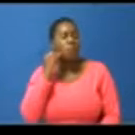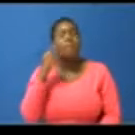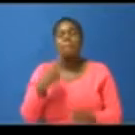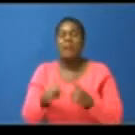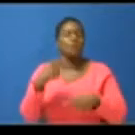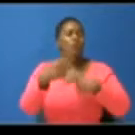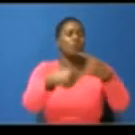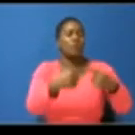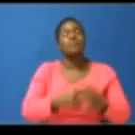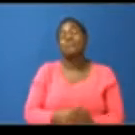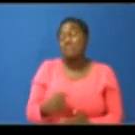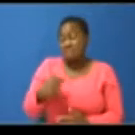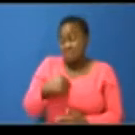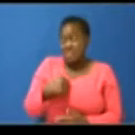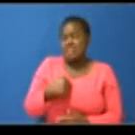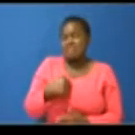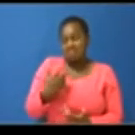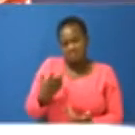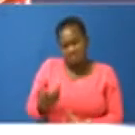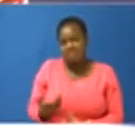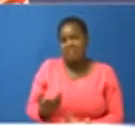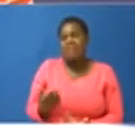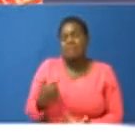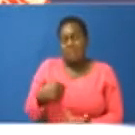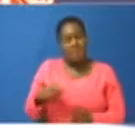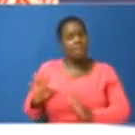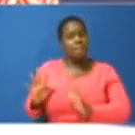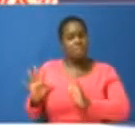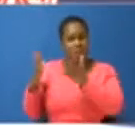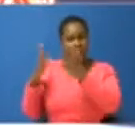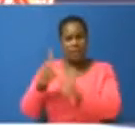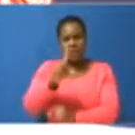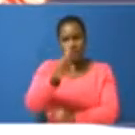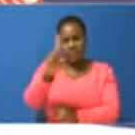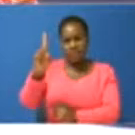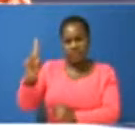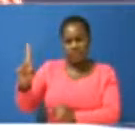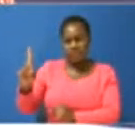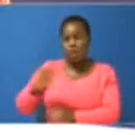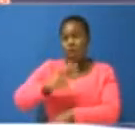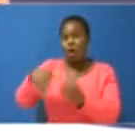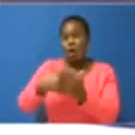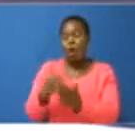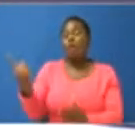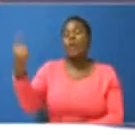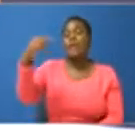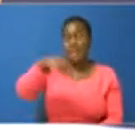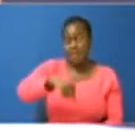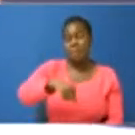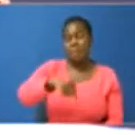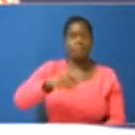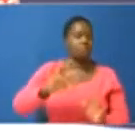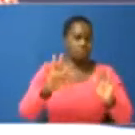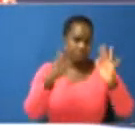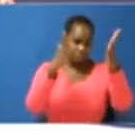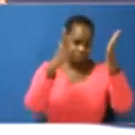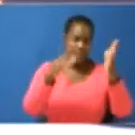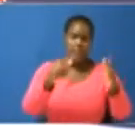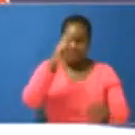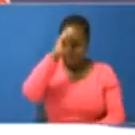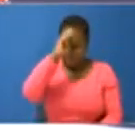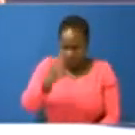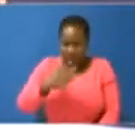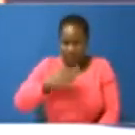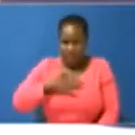please proceed yeah so for me i would say i upload each and every one of those candidates for just showing up they honored